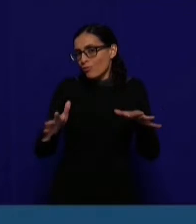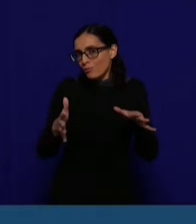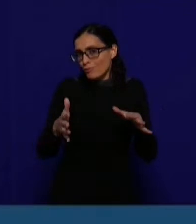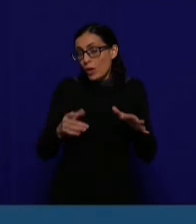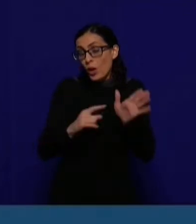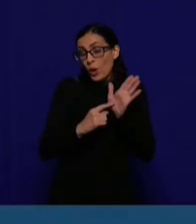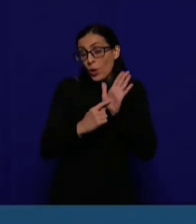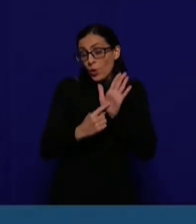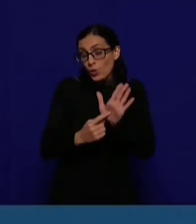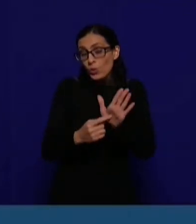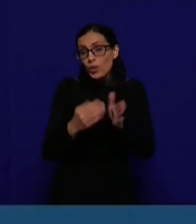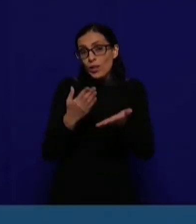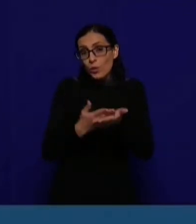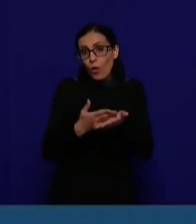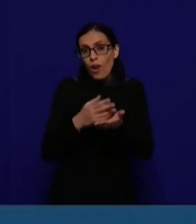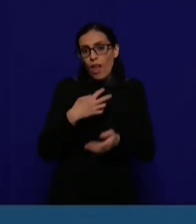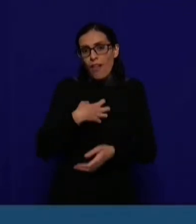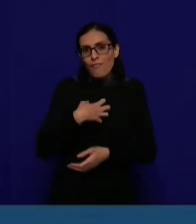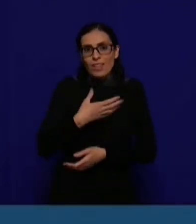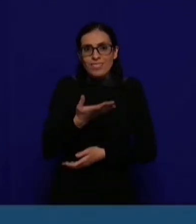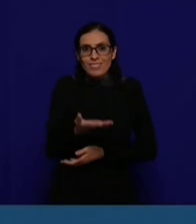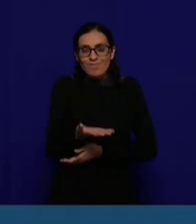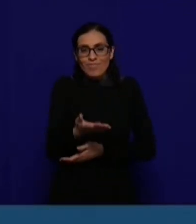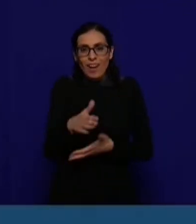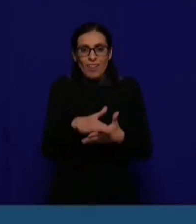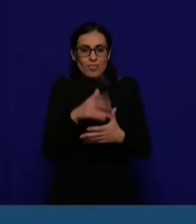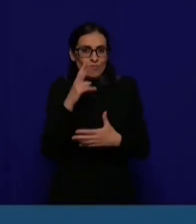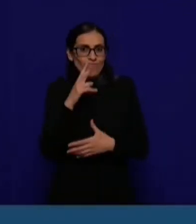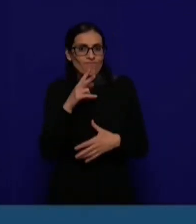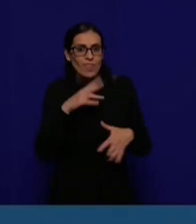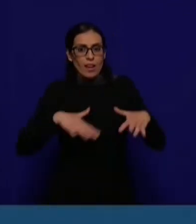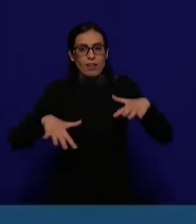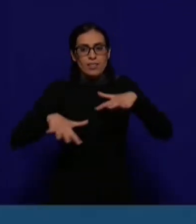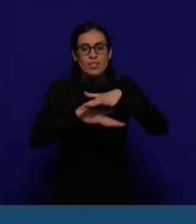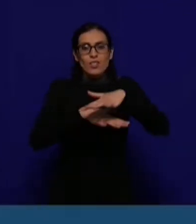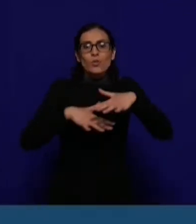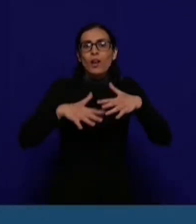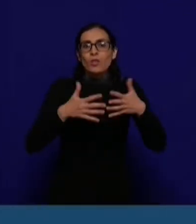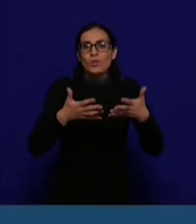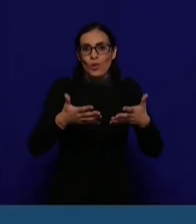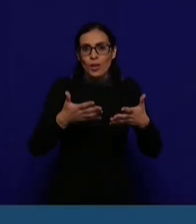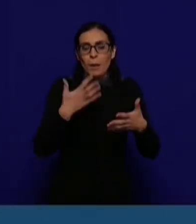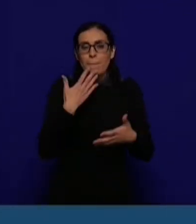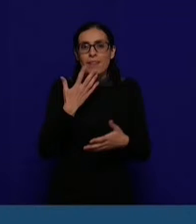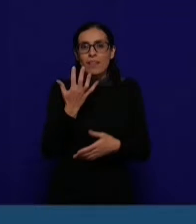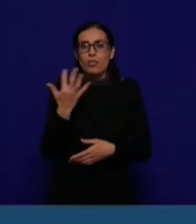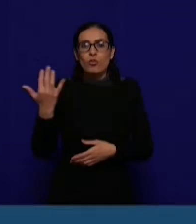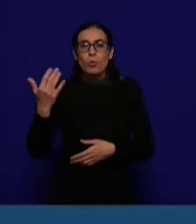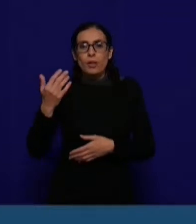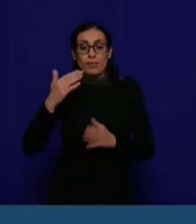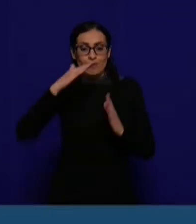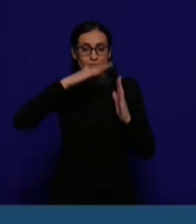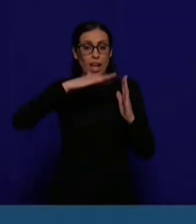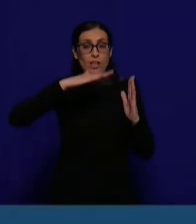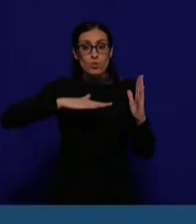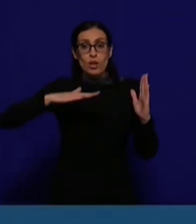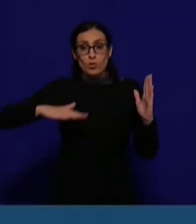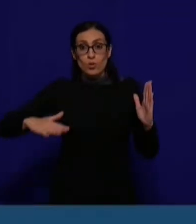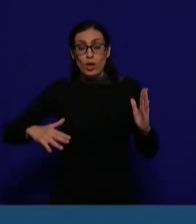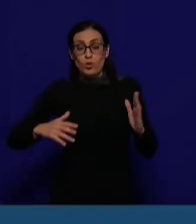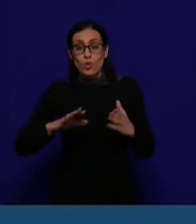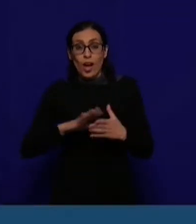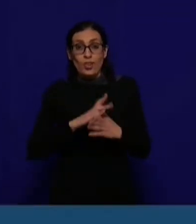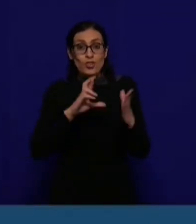ċar ukoll minħabba li inti tara kif kienu qegħdin jimpattaw meta jkollok in-numri li qegħdin joqsu minn diversi miżuri fosthom